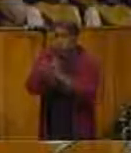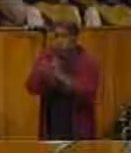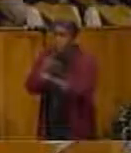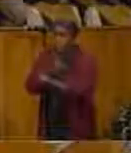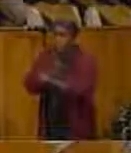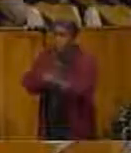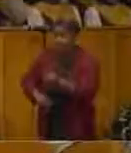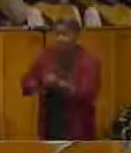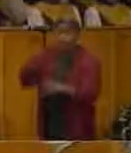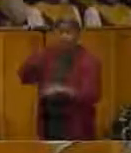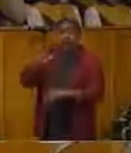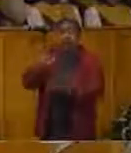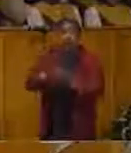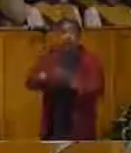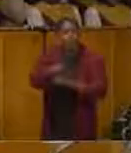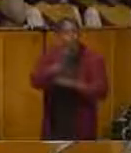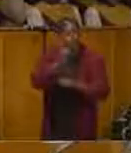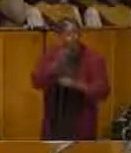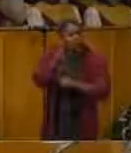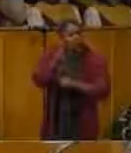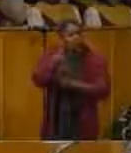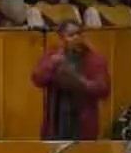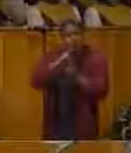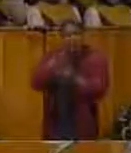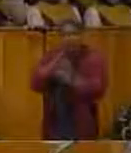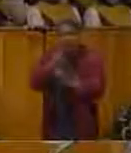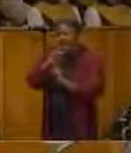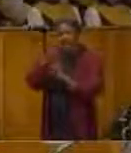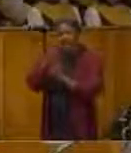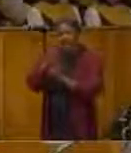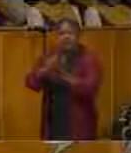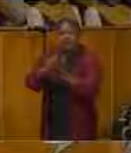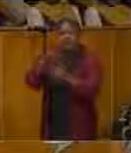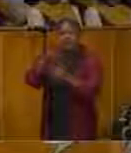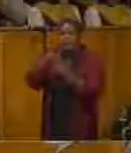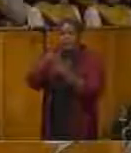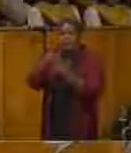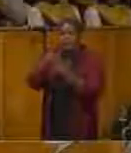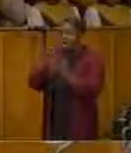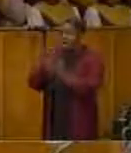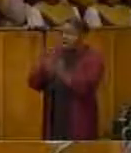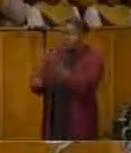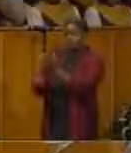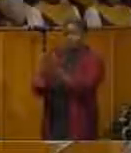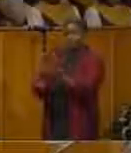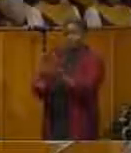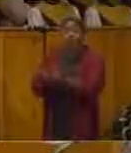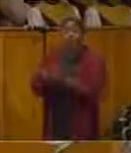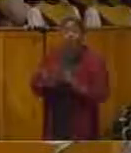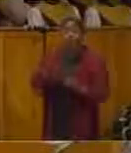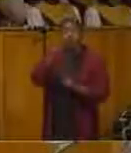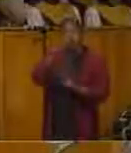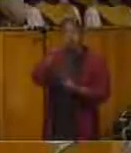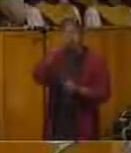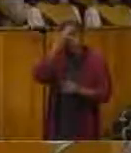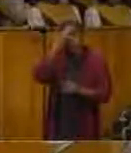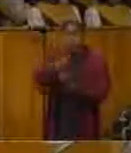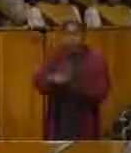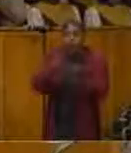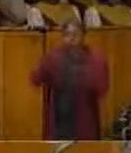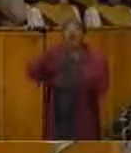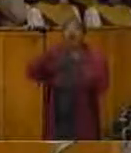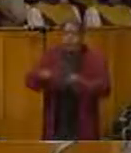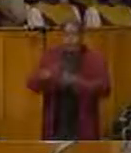of God, that you might understand that when you give, you're not giving to some black hole with no accountability. You need to know what